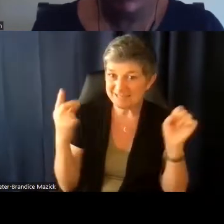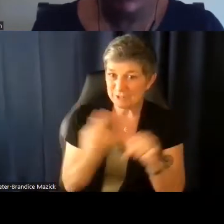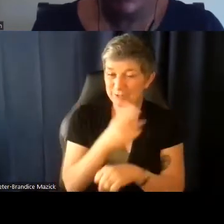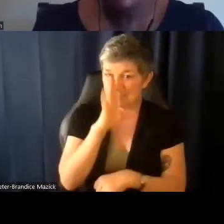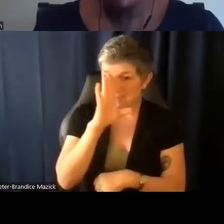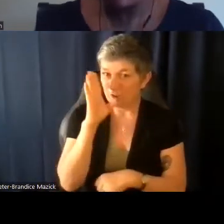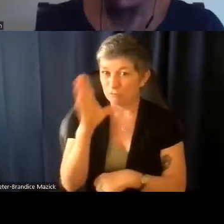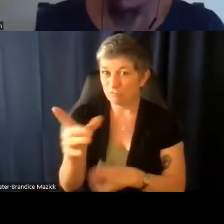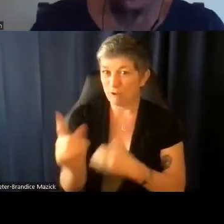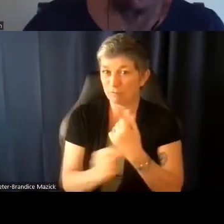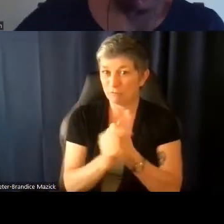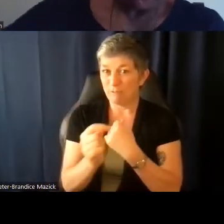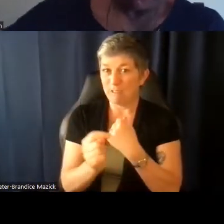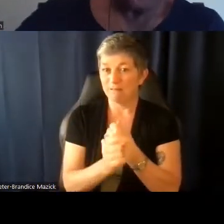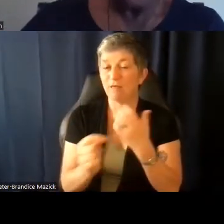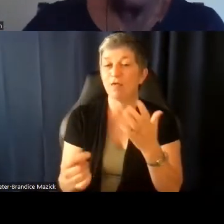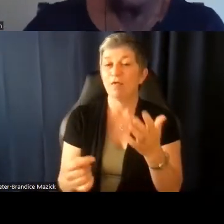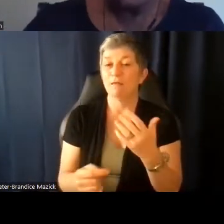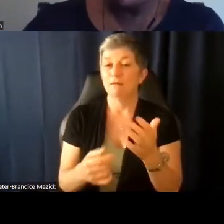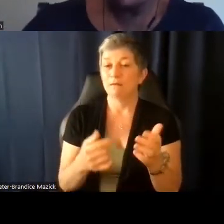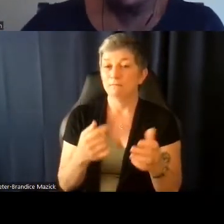threat argument?